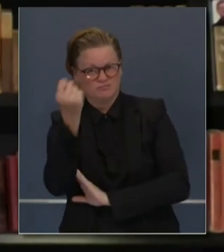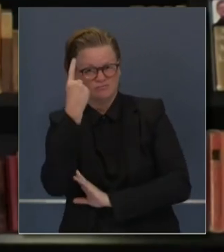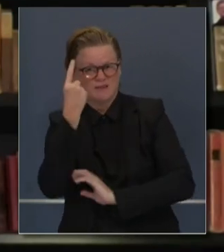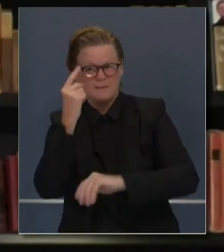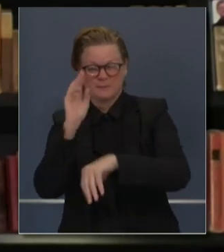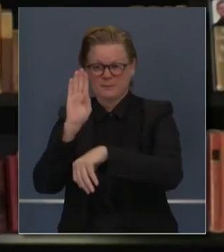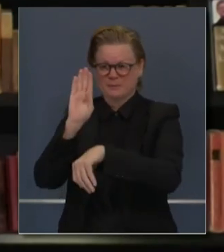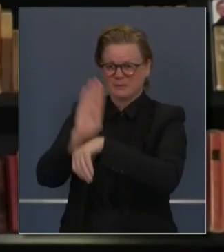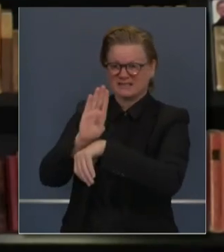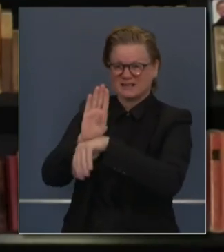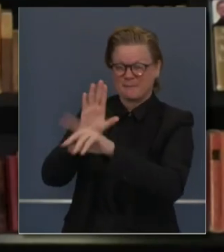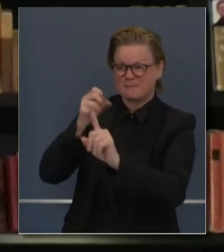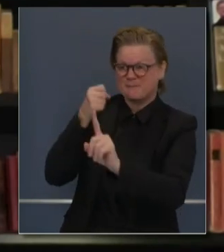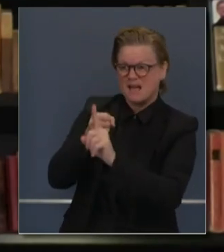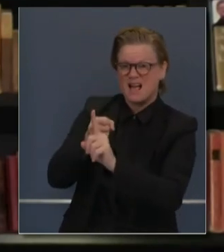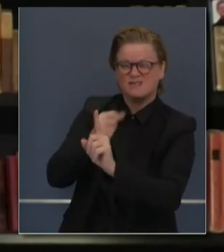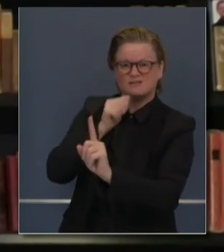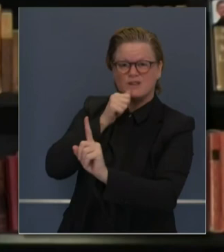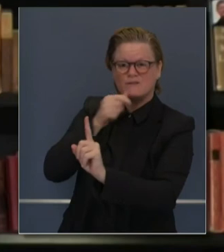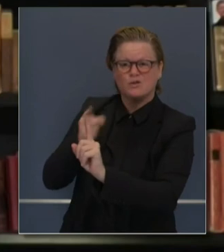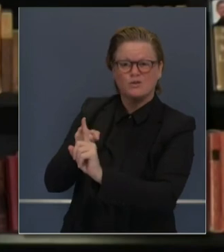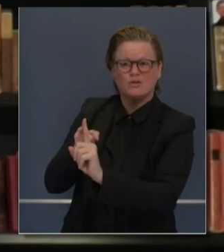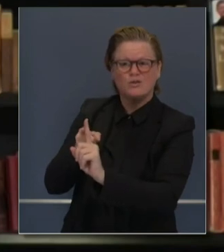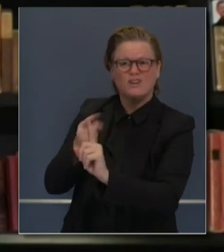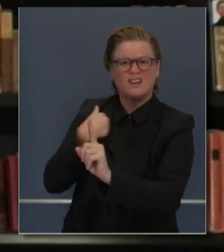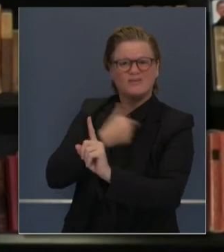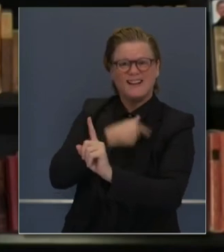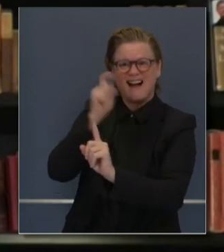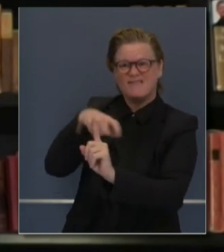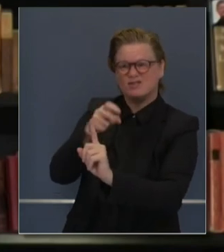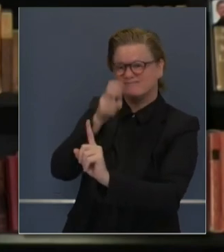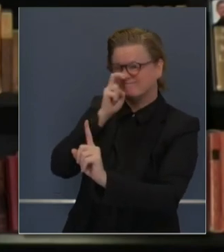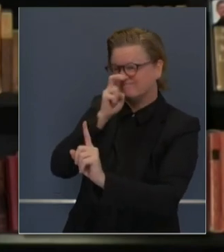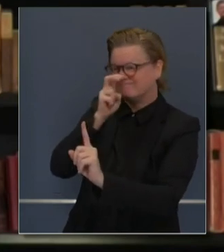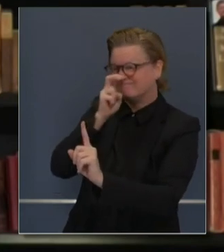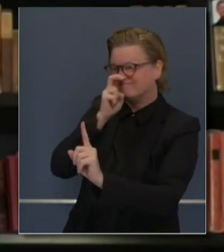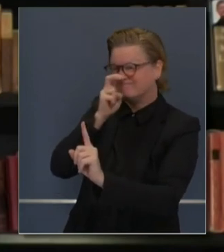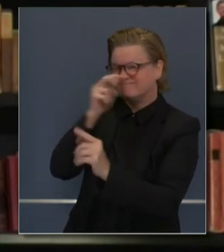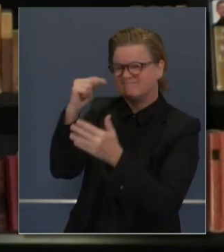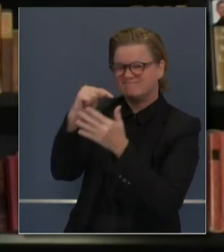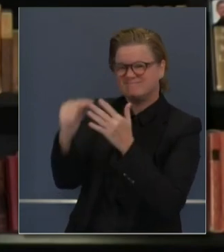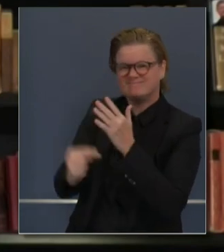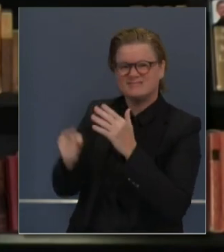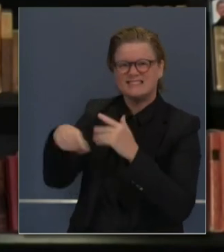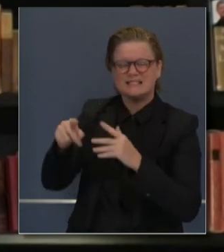impacted by these restrictions understand them, that we are monitoring